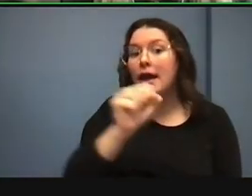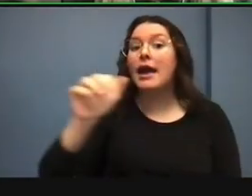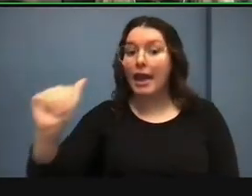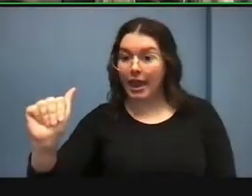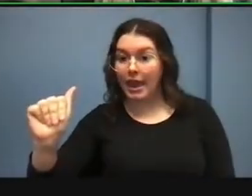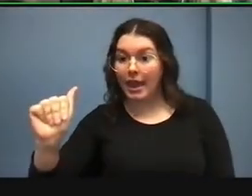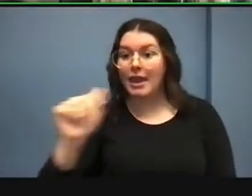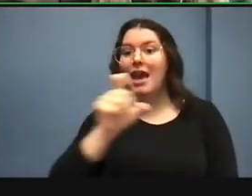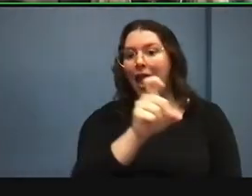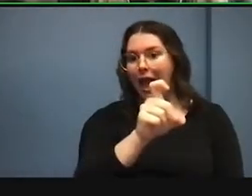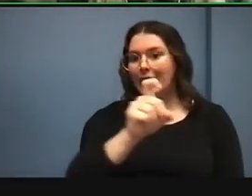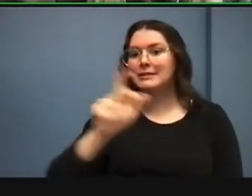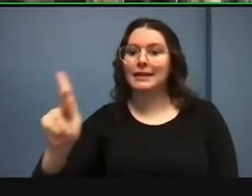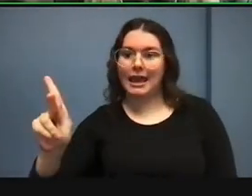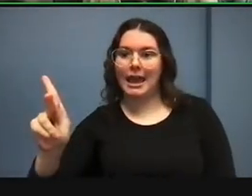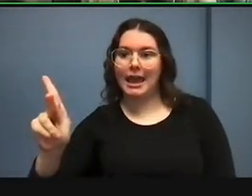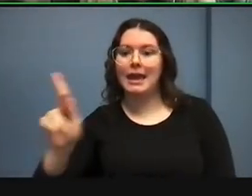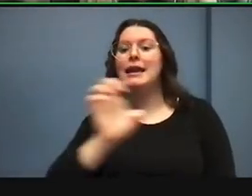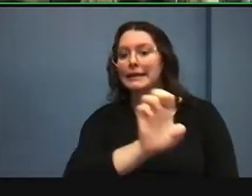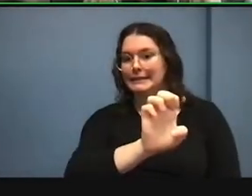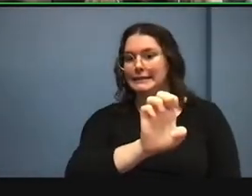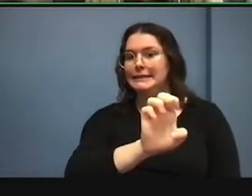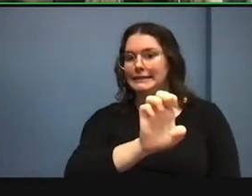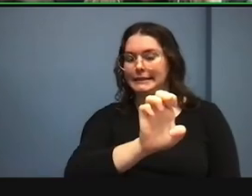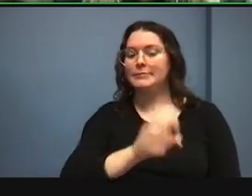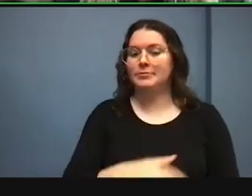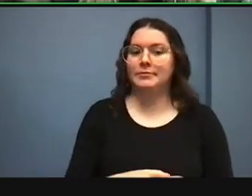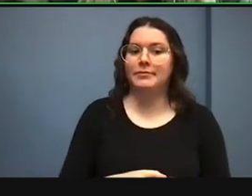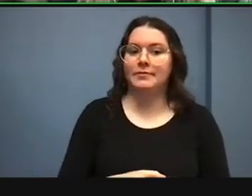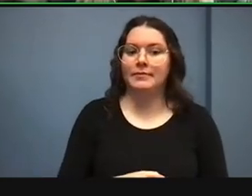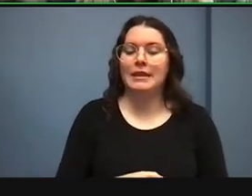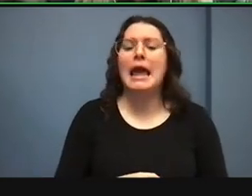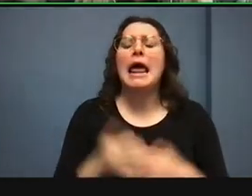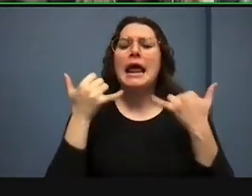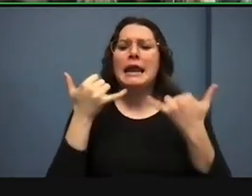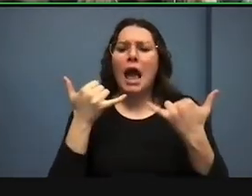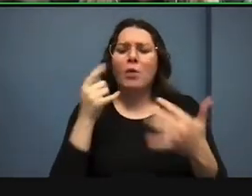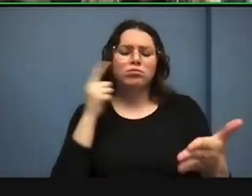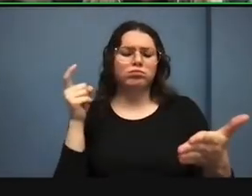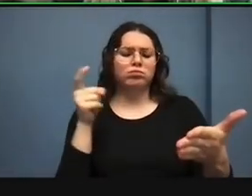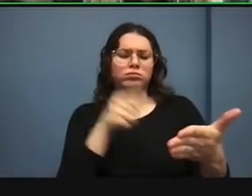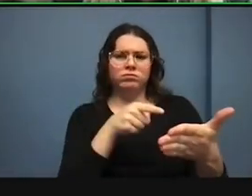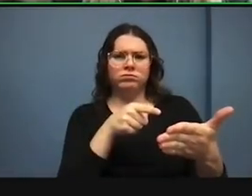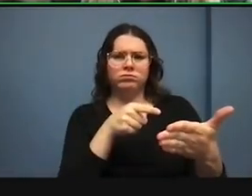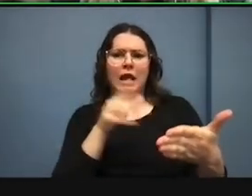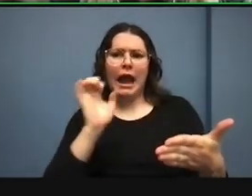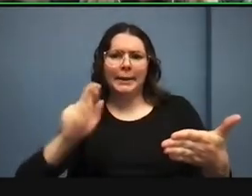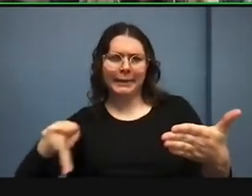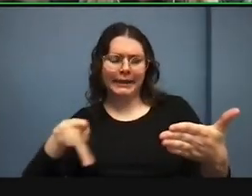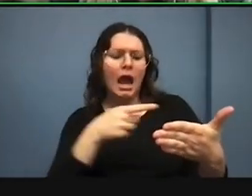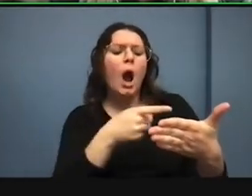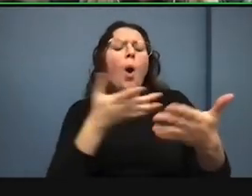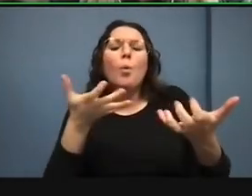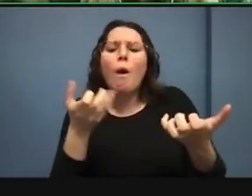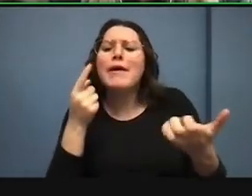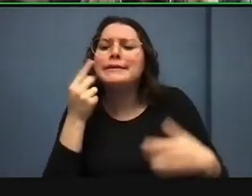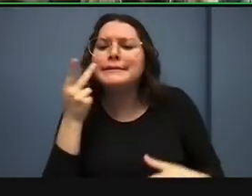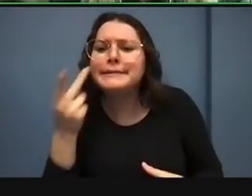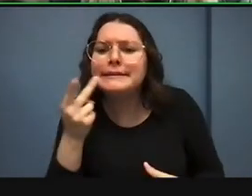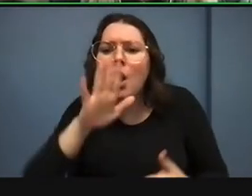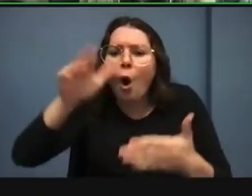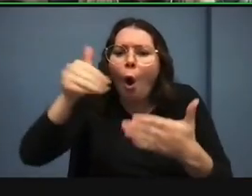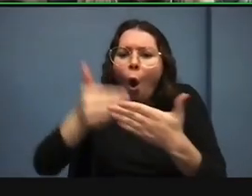A, X, K, and E. Now, when I look at IEPs, I want to see all of